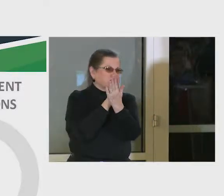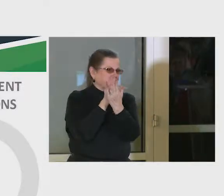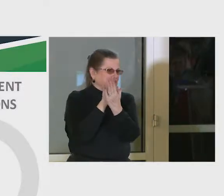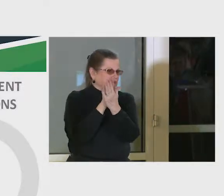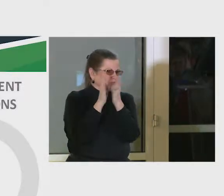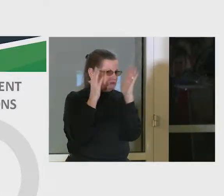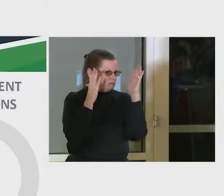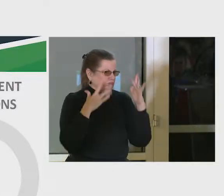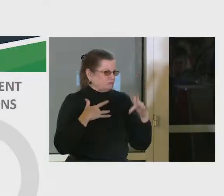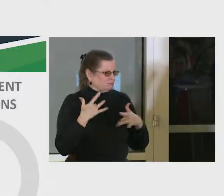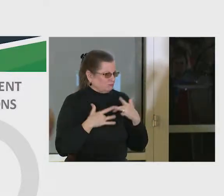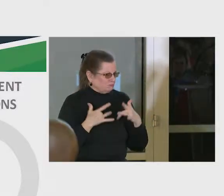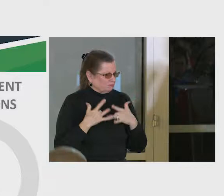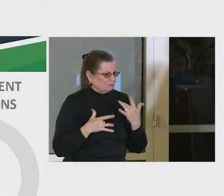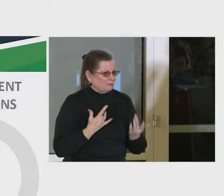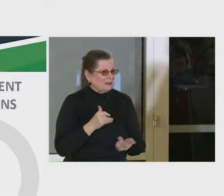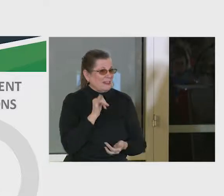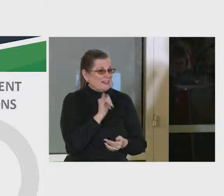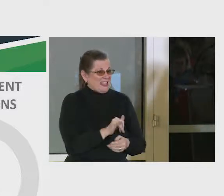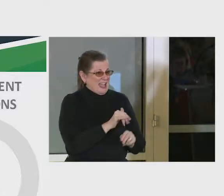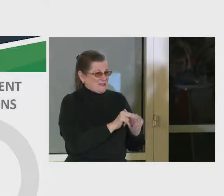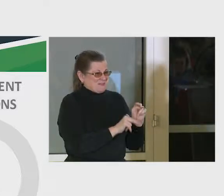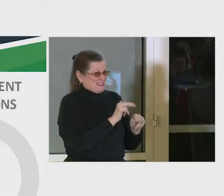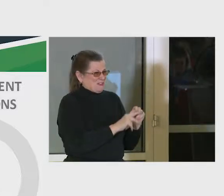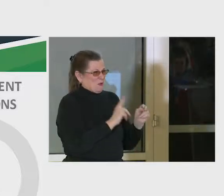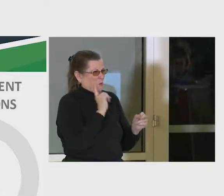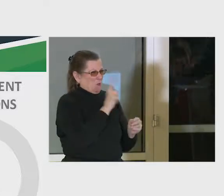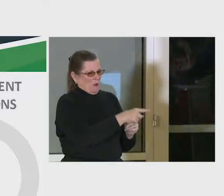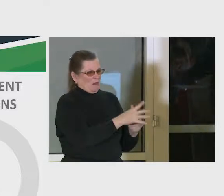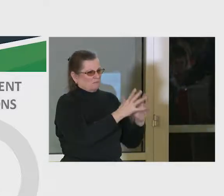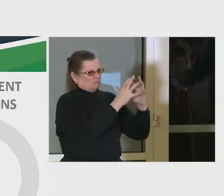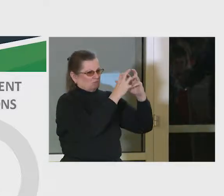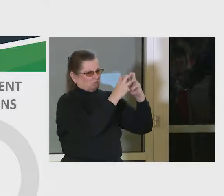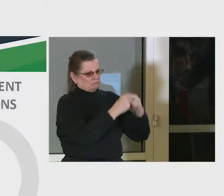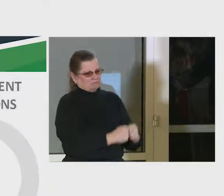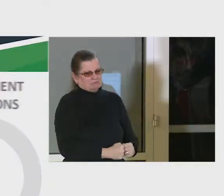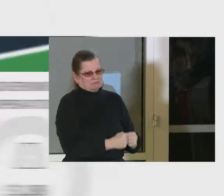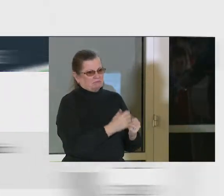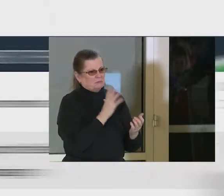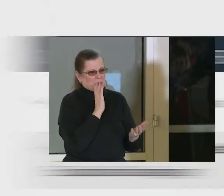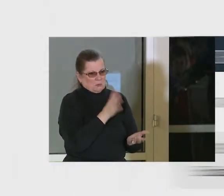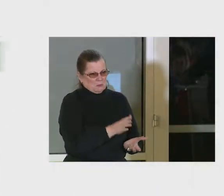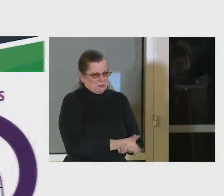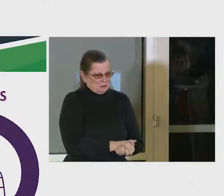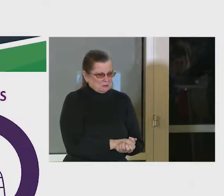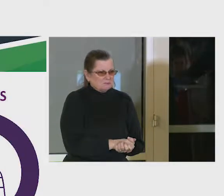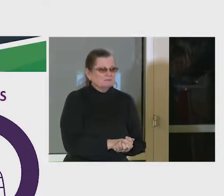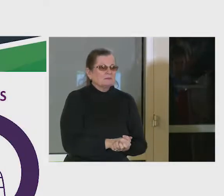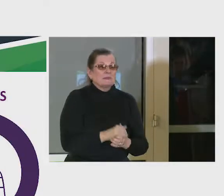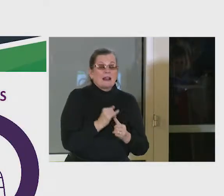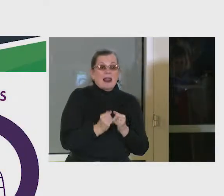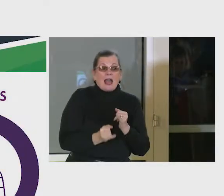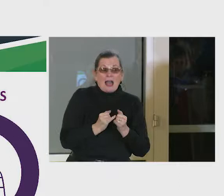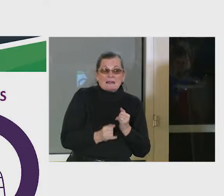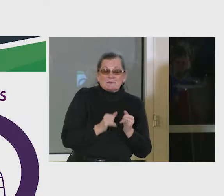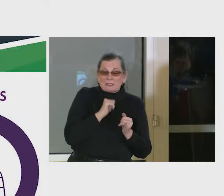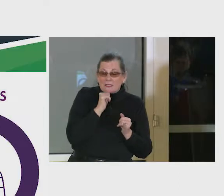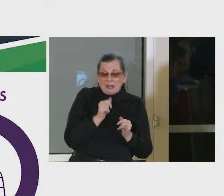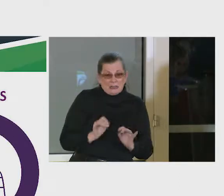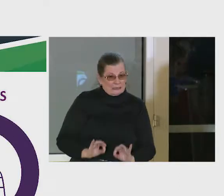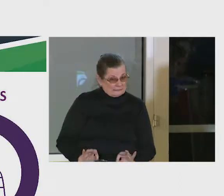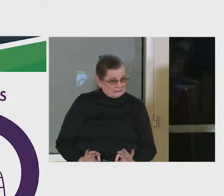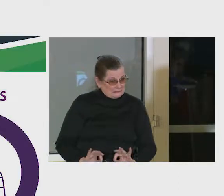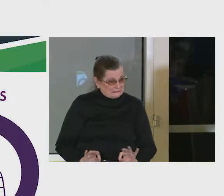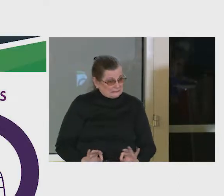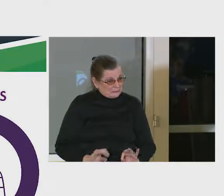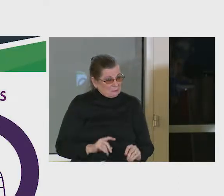demolish that facility. And last but certainly not least, we've had a tremendous priority and